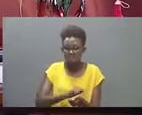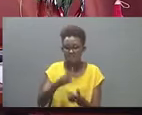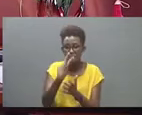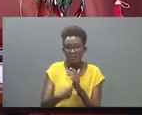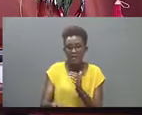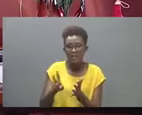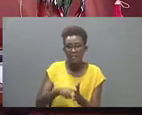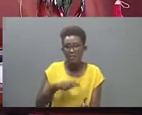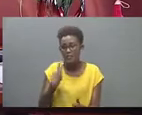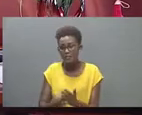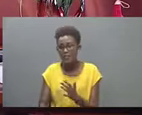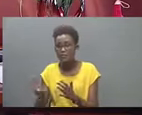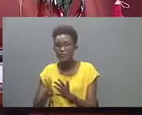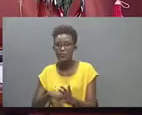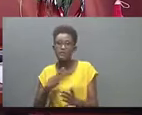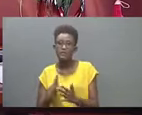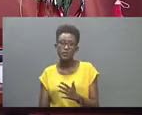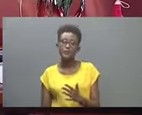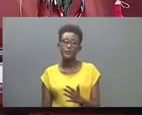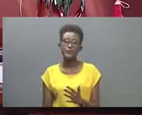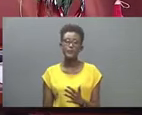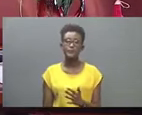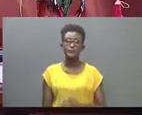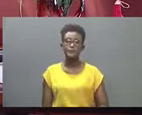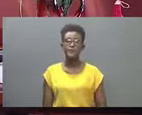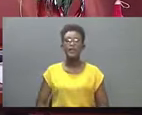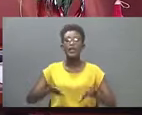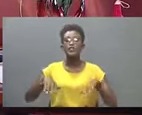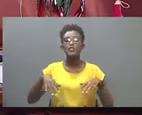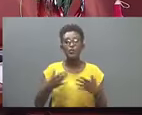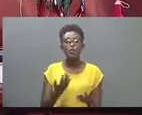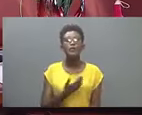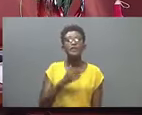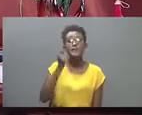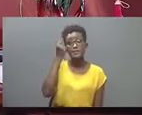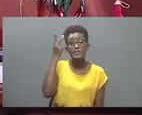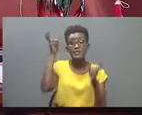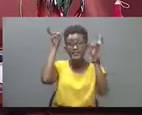failing. So I knew the devil was